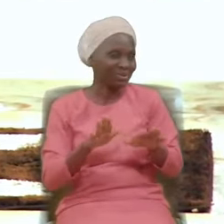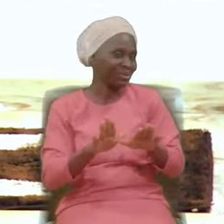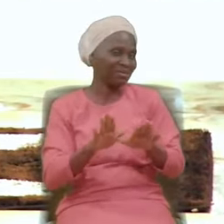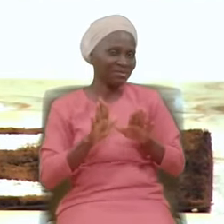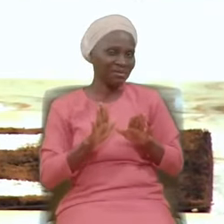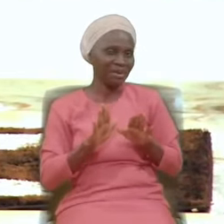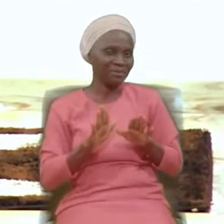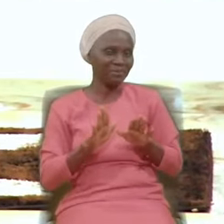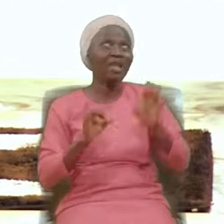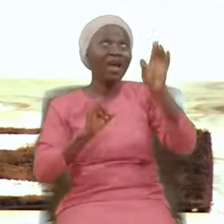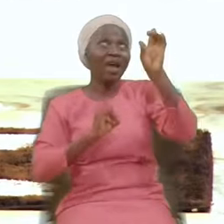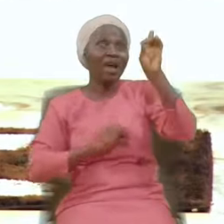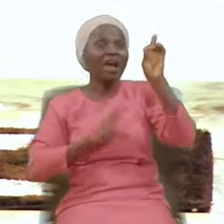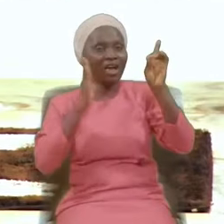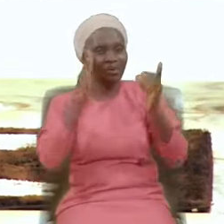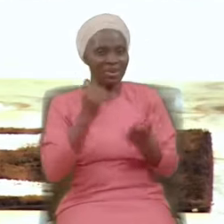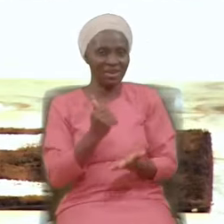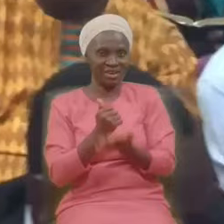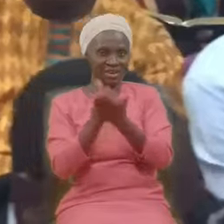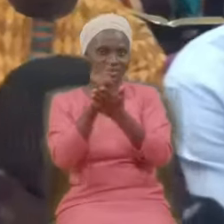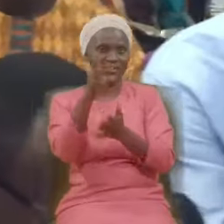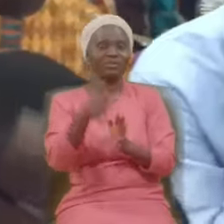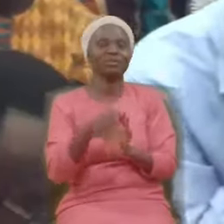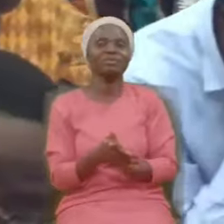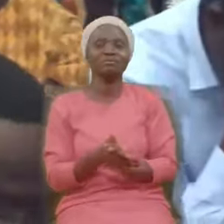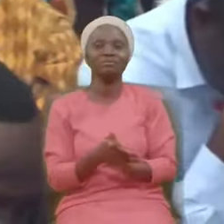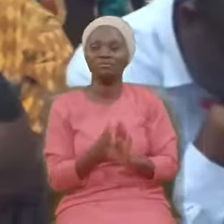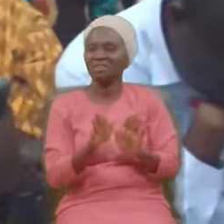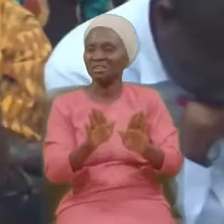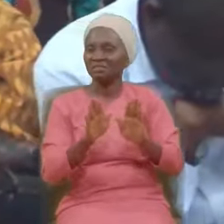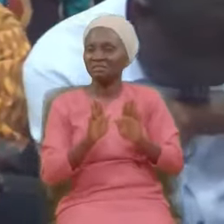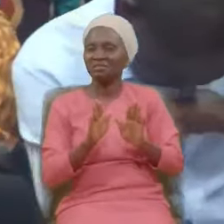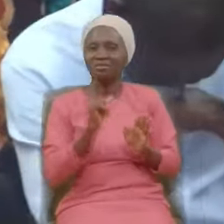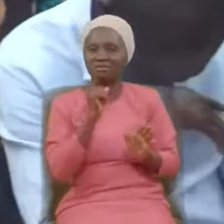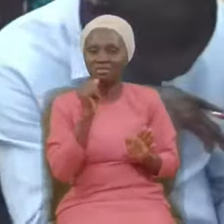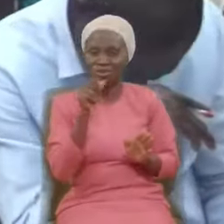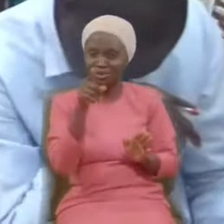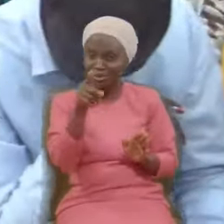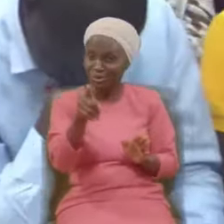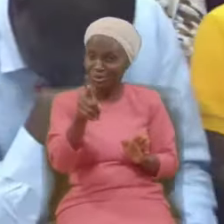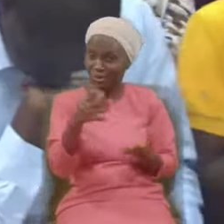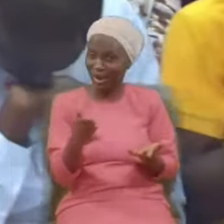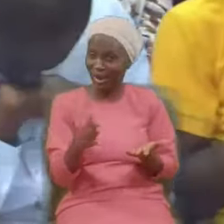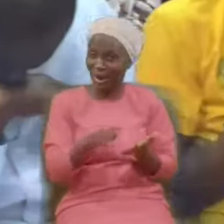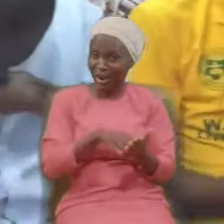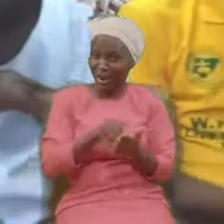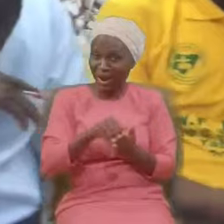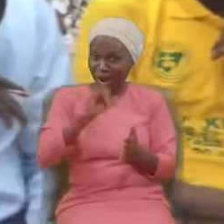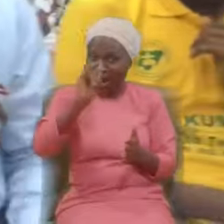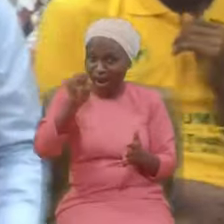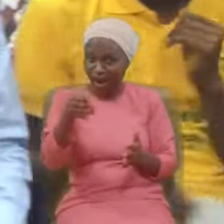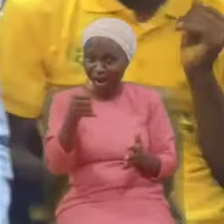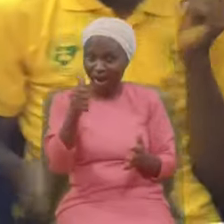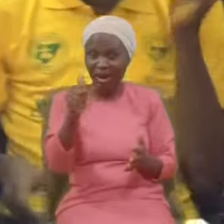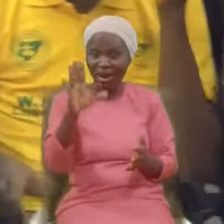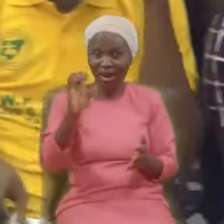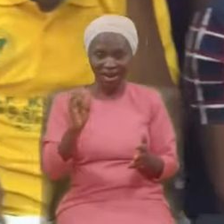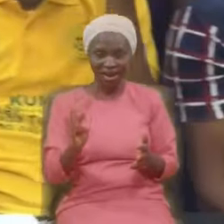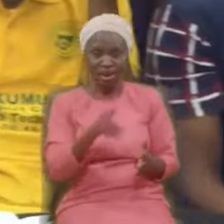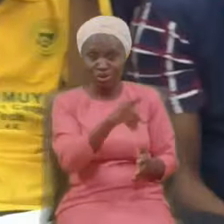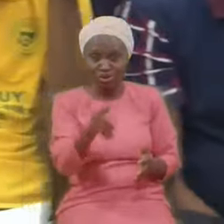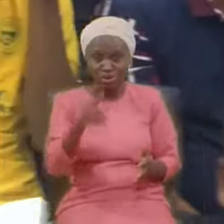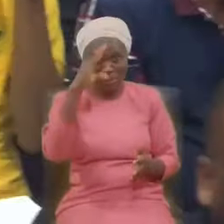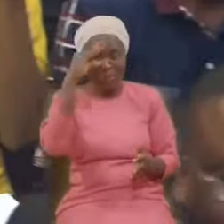thee. Fear not, that one Jacob, and ye men of Israel, I will help